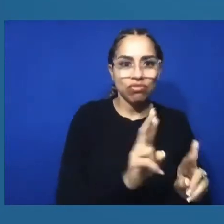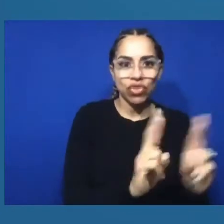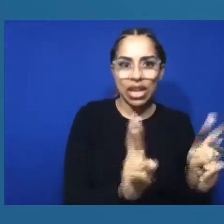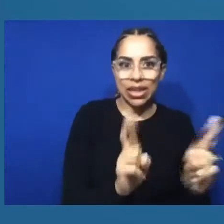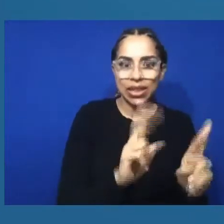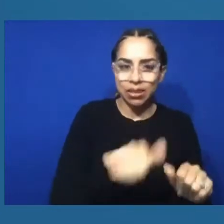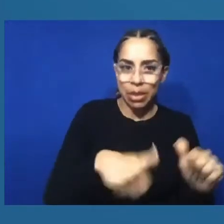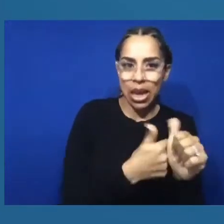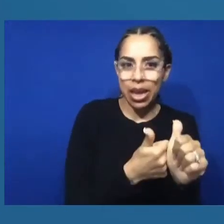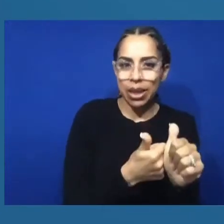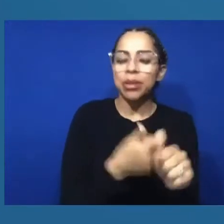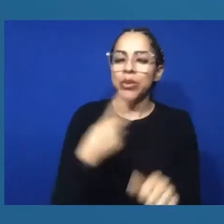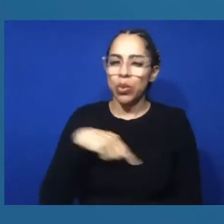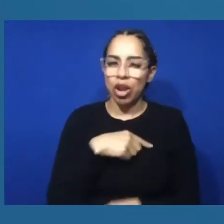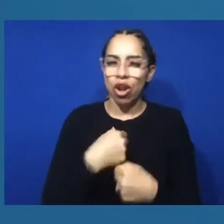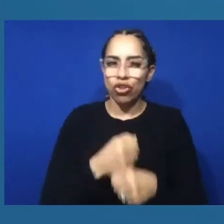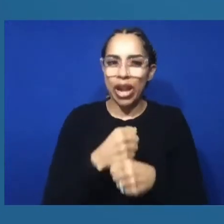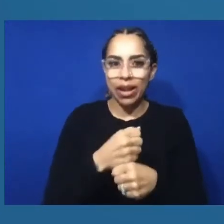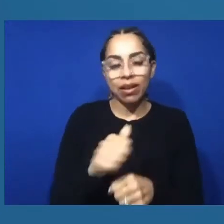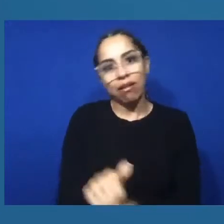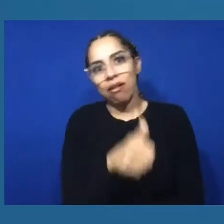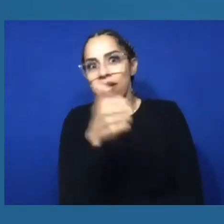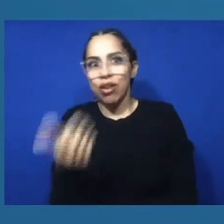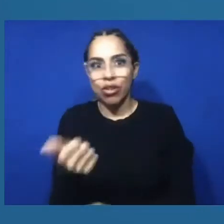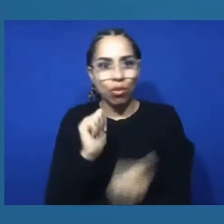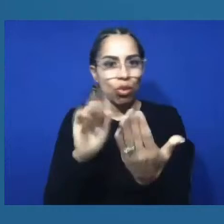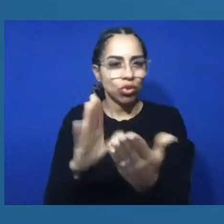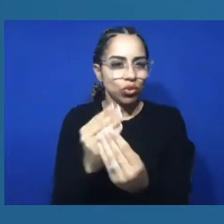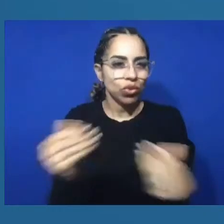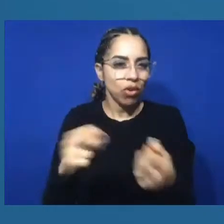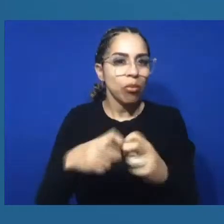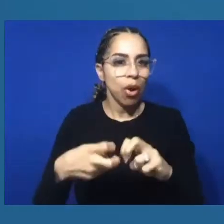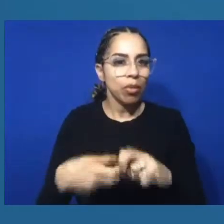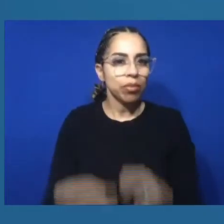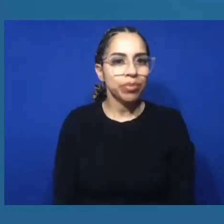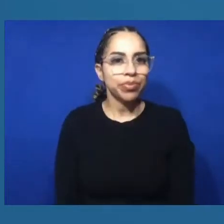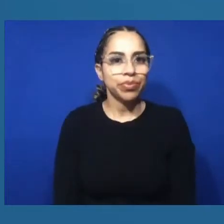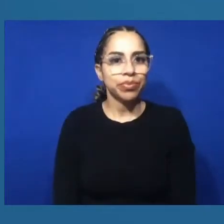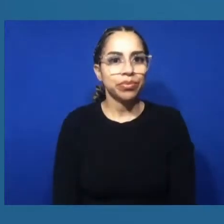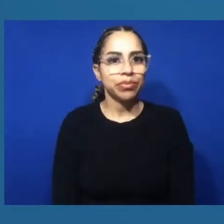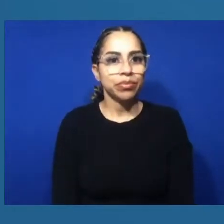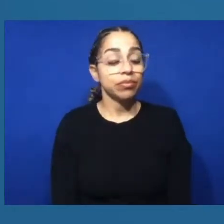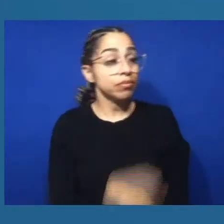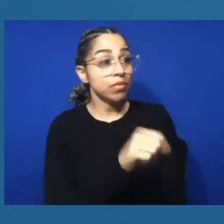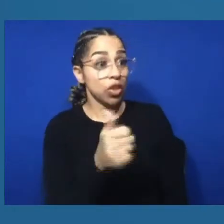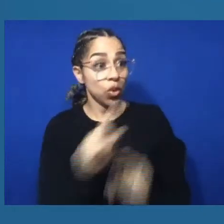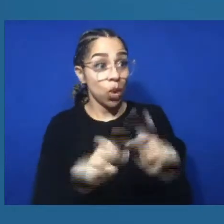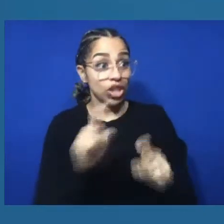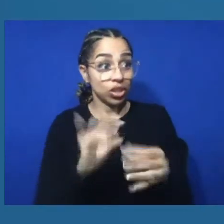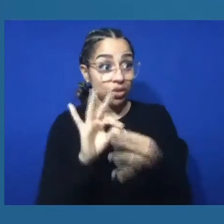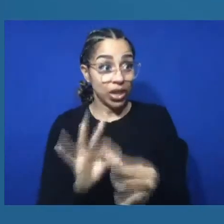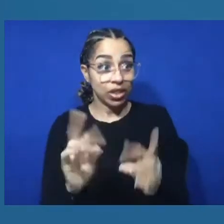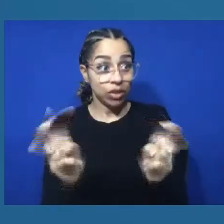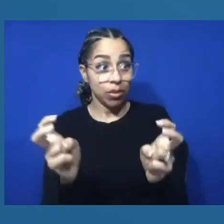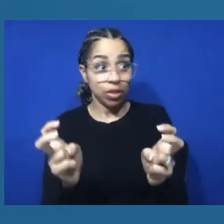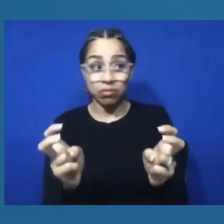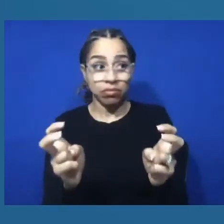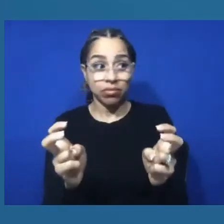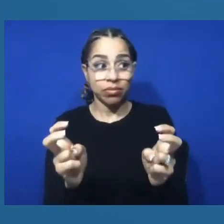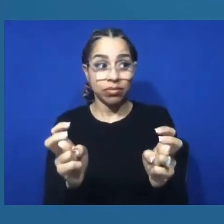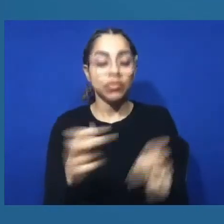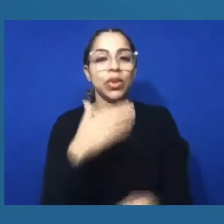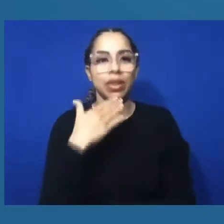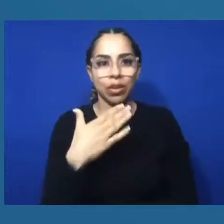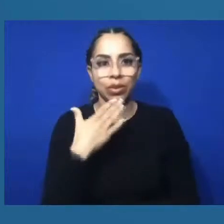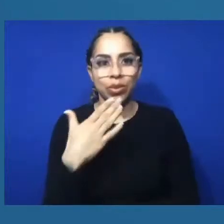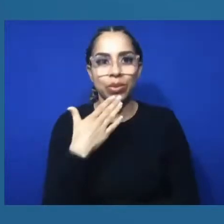creative approach to solving the problem. Great. Anything else on topic? All right, great. Thank You you, have Sue. gone? Okay. And then Thank we're